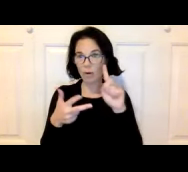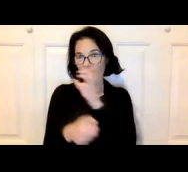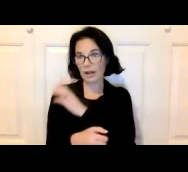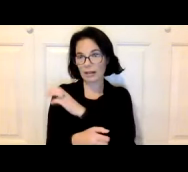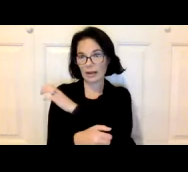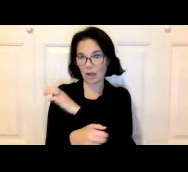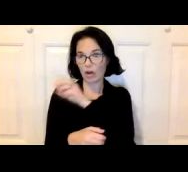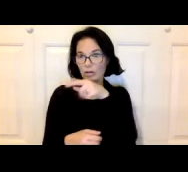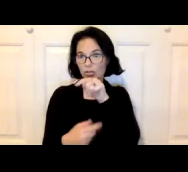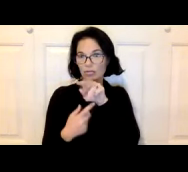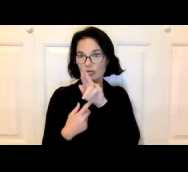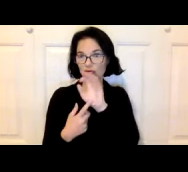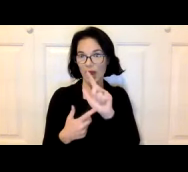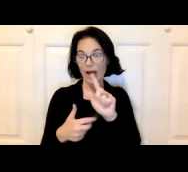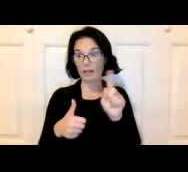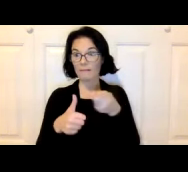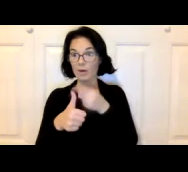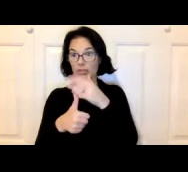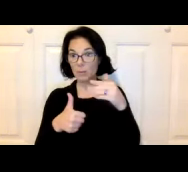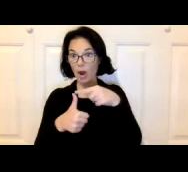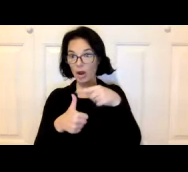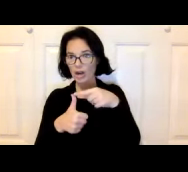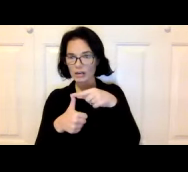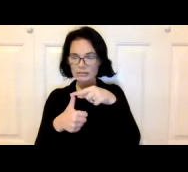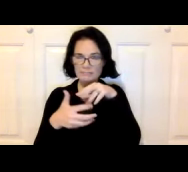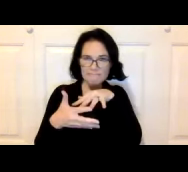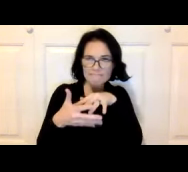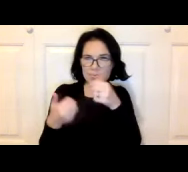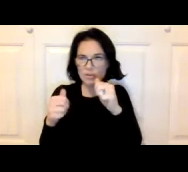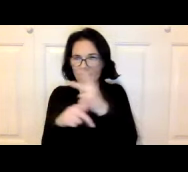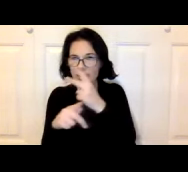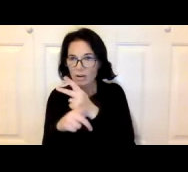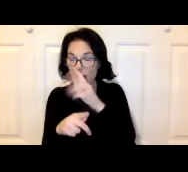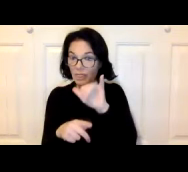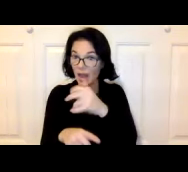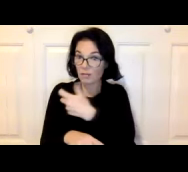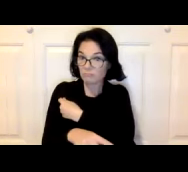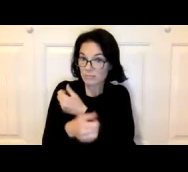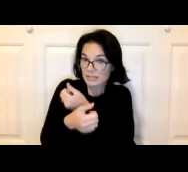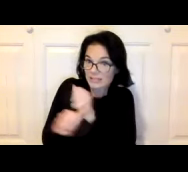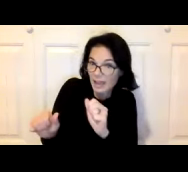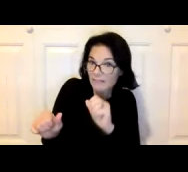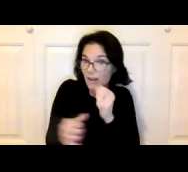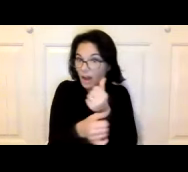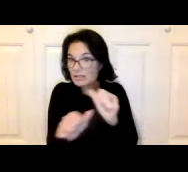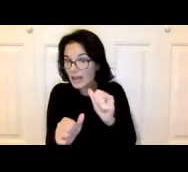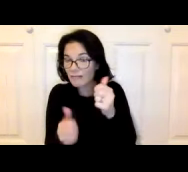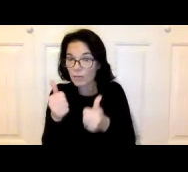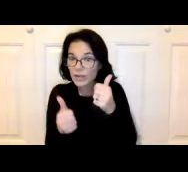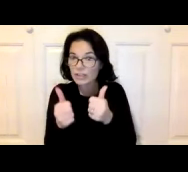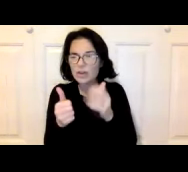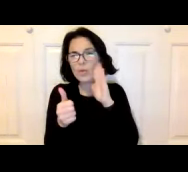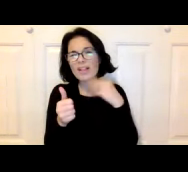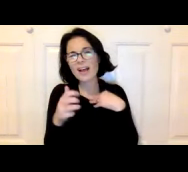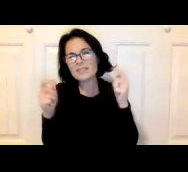main question is whether or not the vaccine is safe. And so a small group of volunteers, anywhere